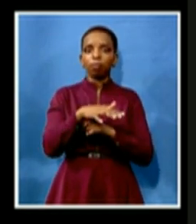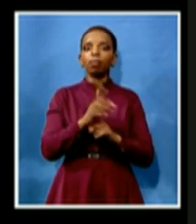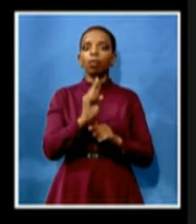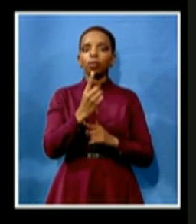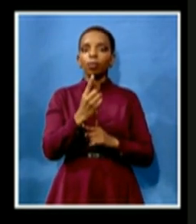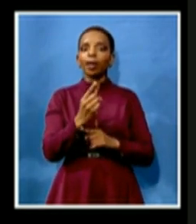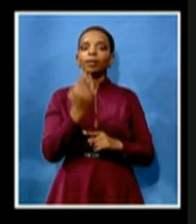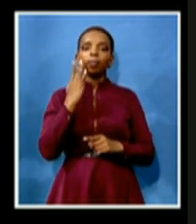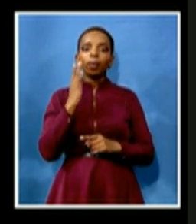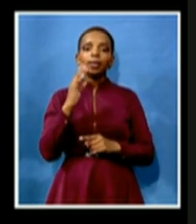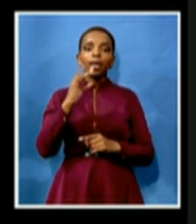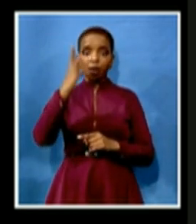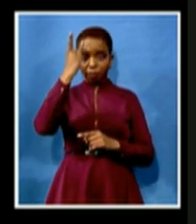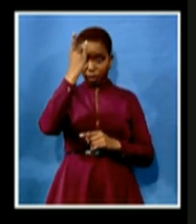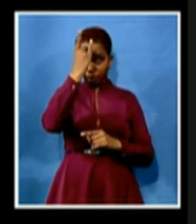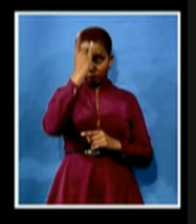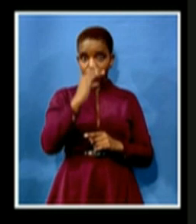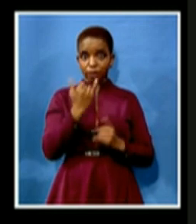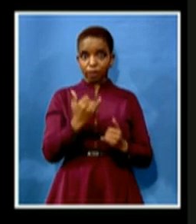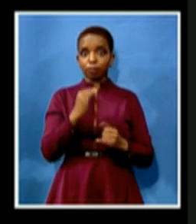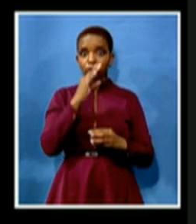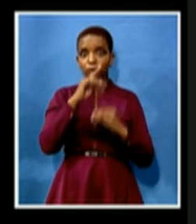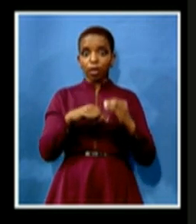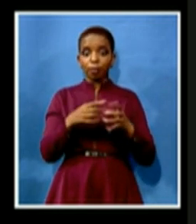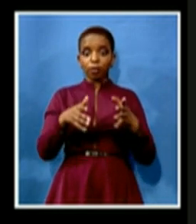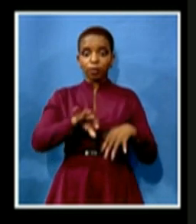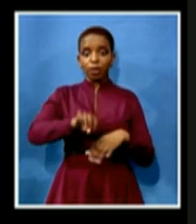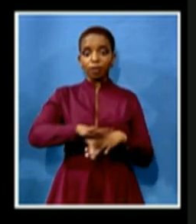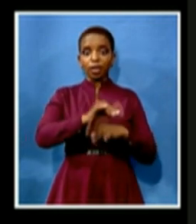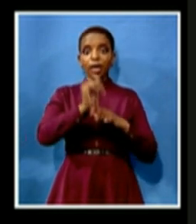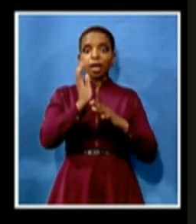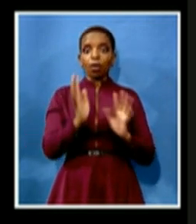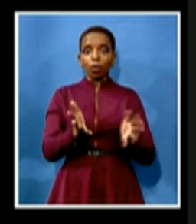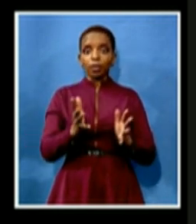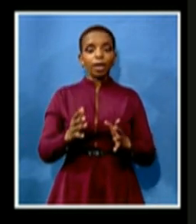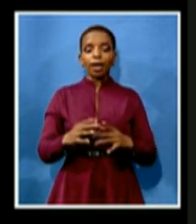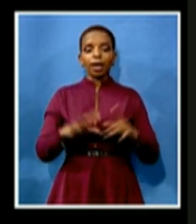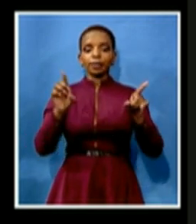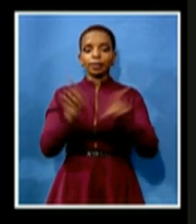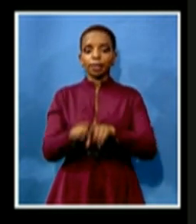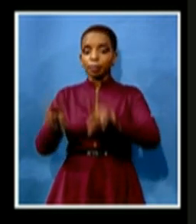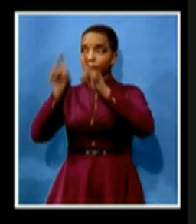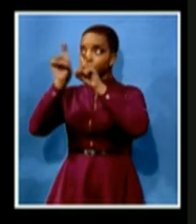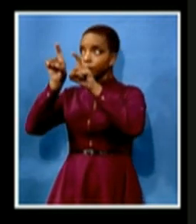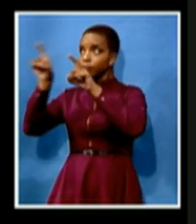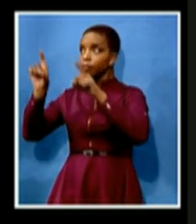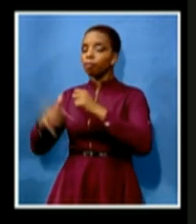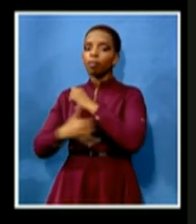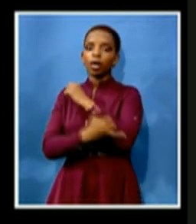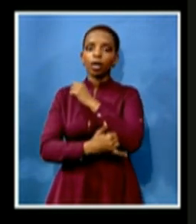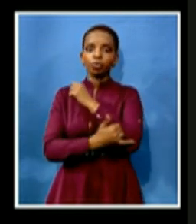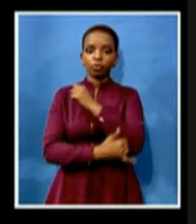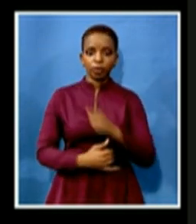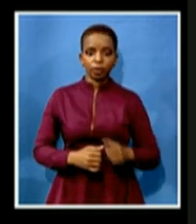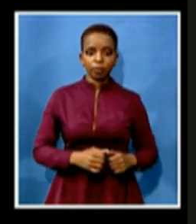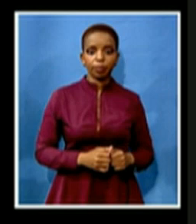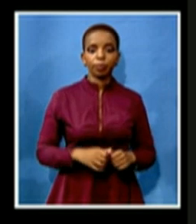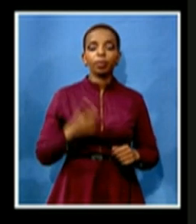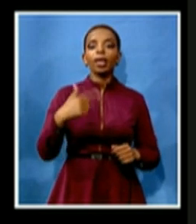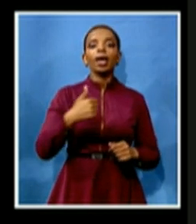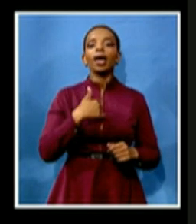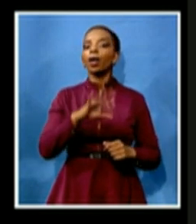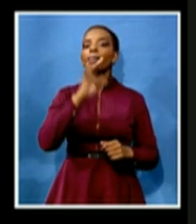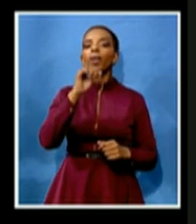respect to other countries. And I won't go through all 7 of those given the 10-minute slot that we have, but one